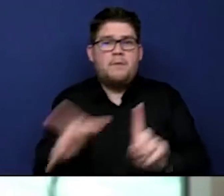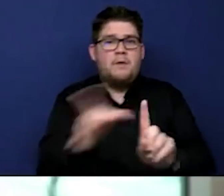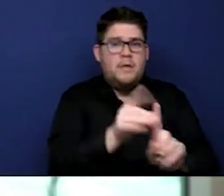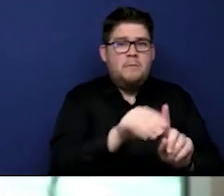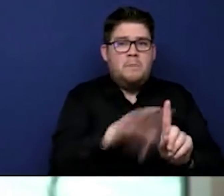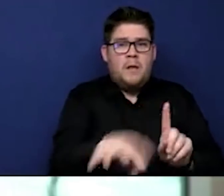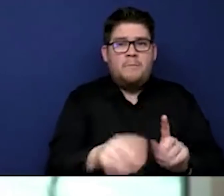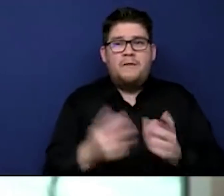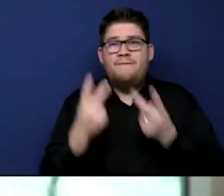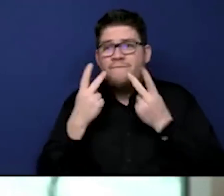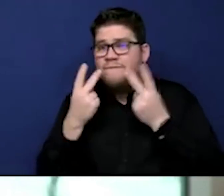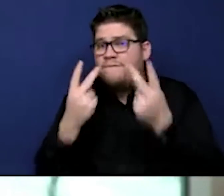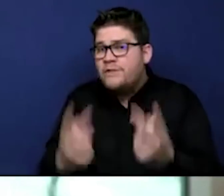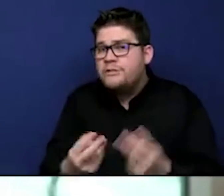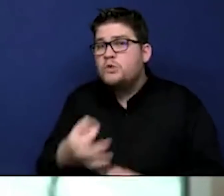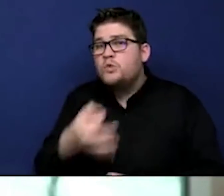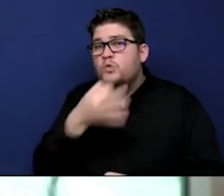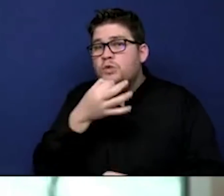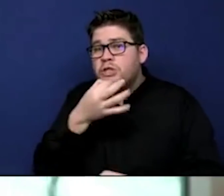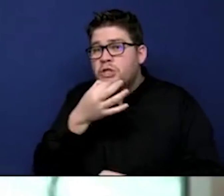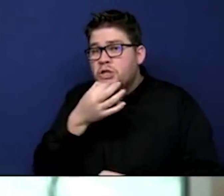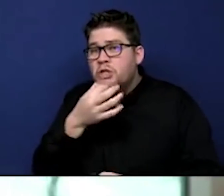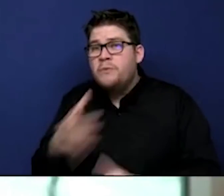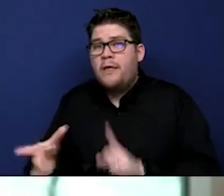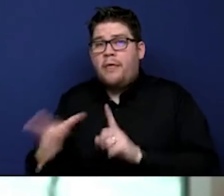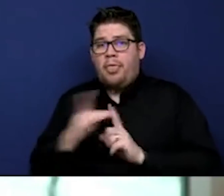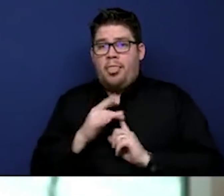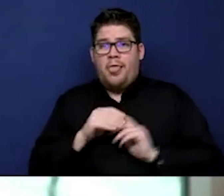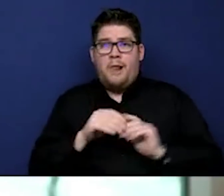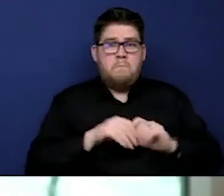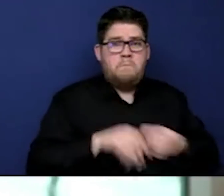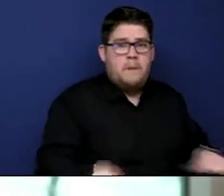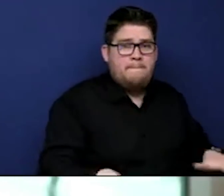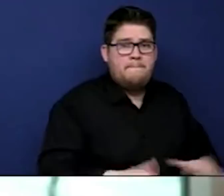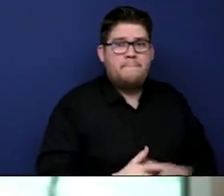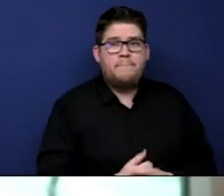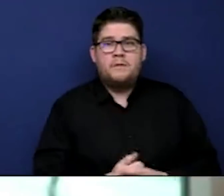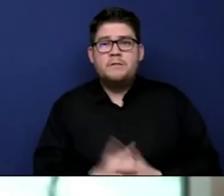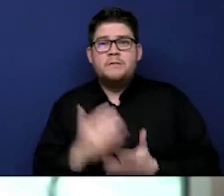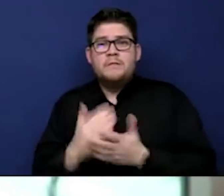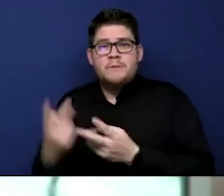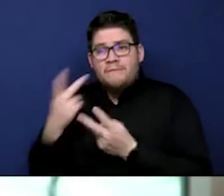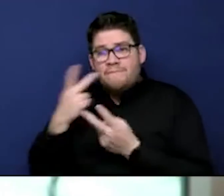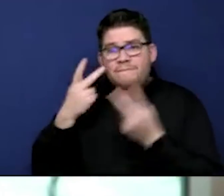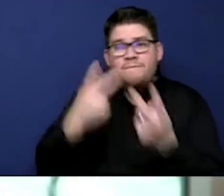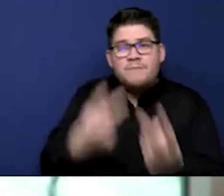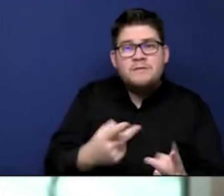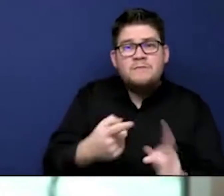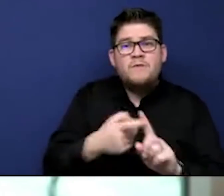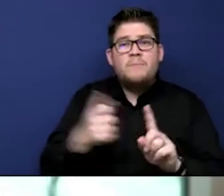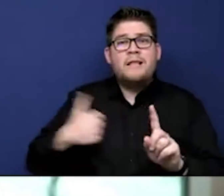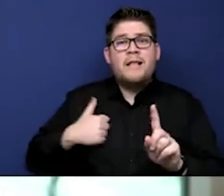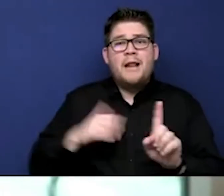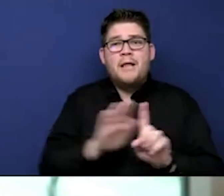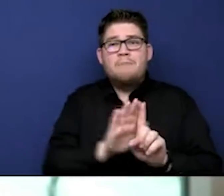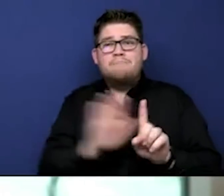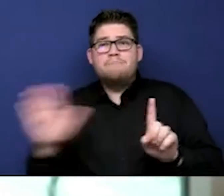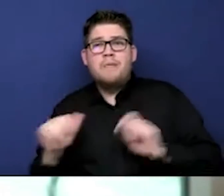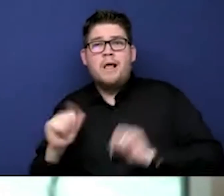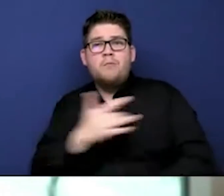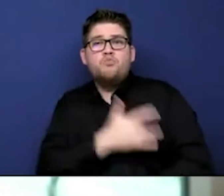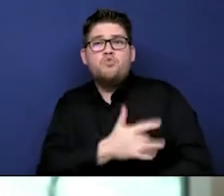through contact tracing, it was likely that visitors from other parts of Canada initially introduced that strain, but